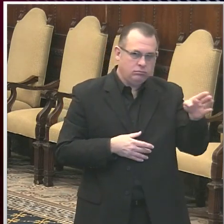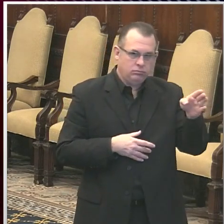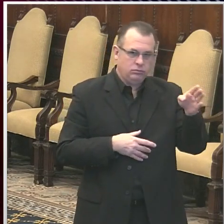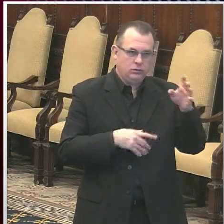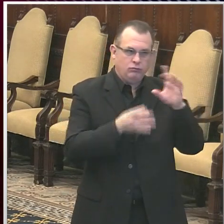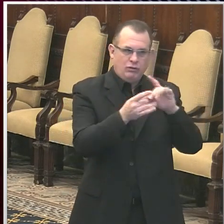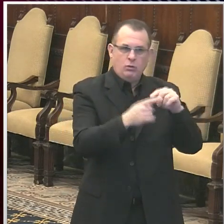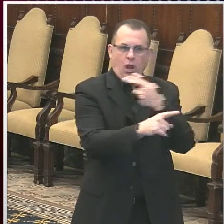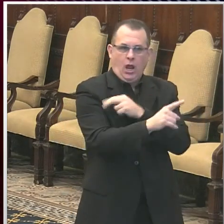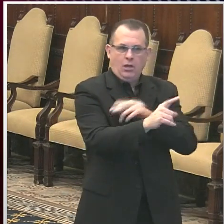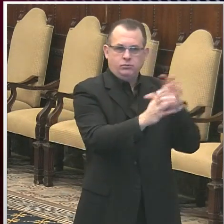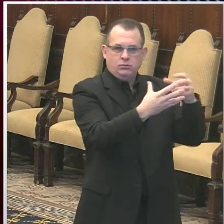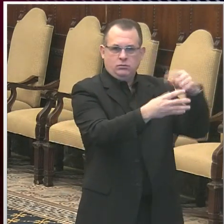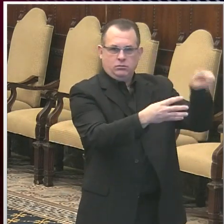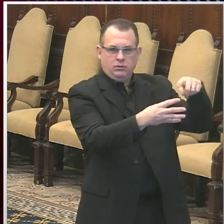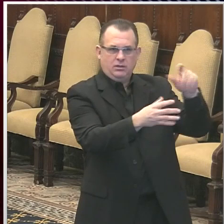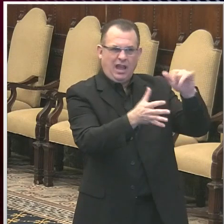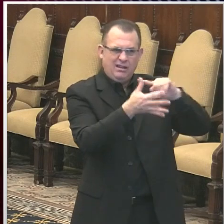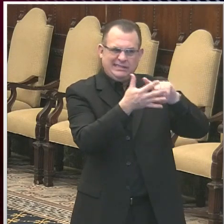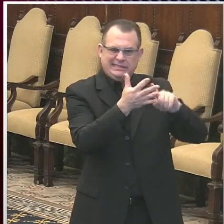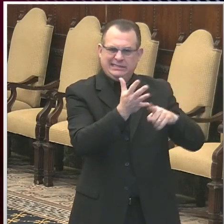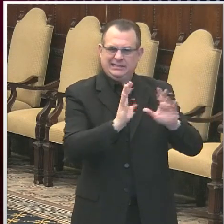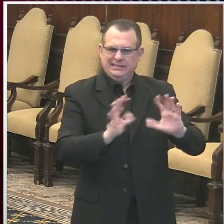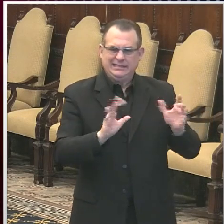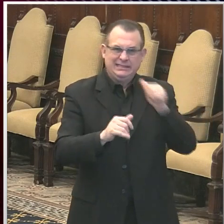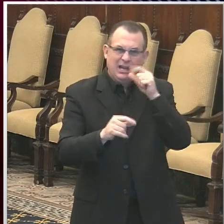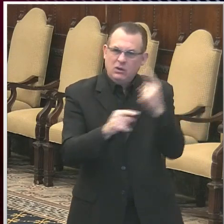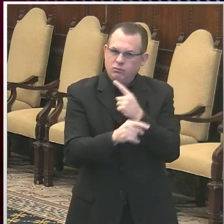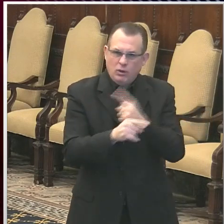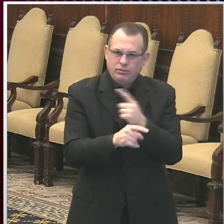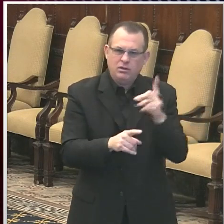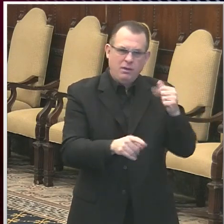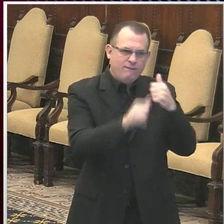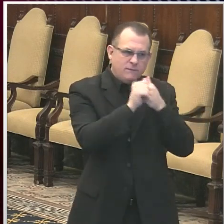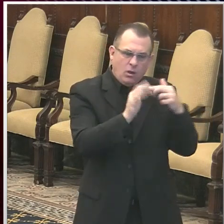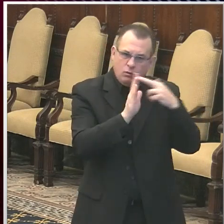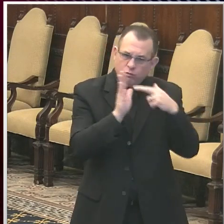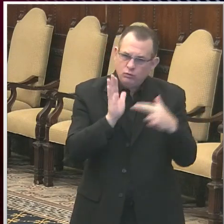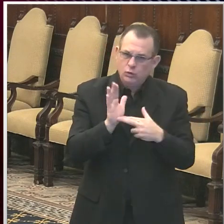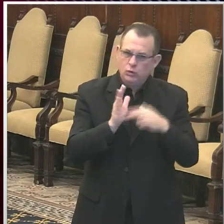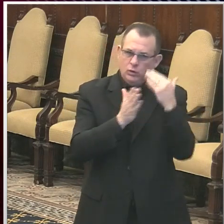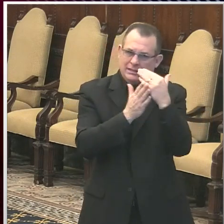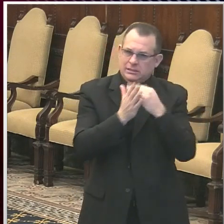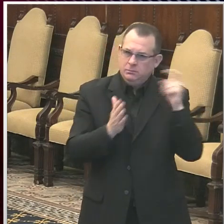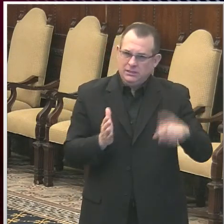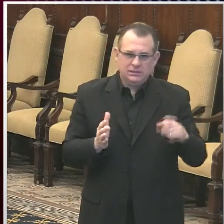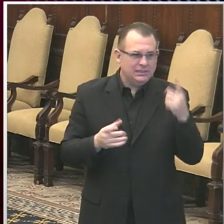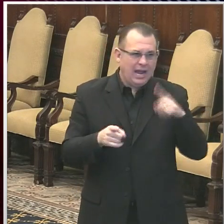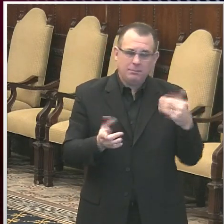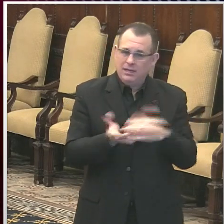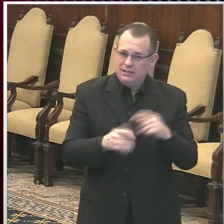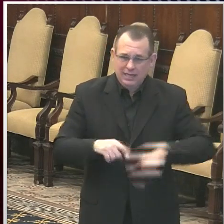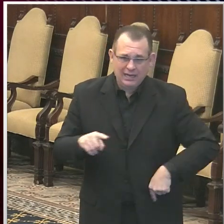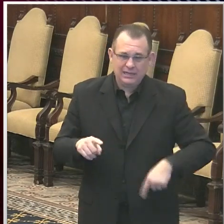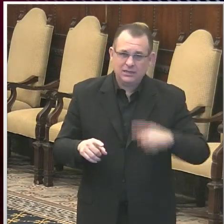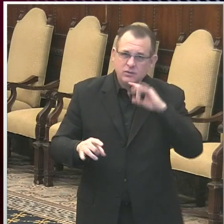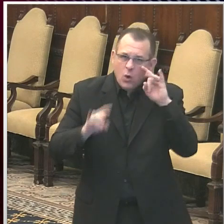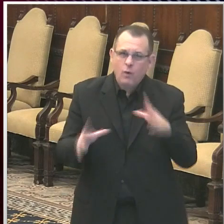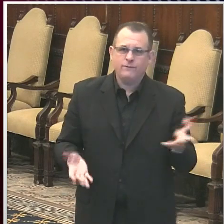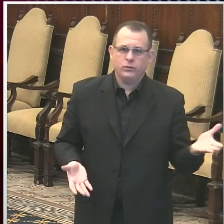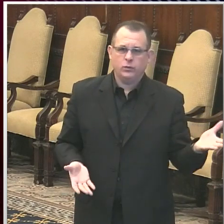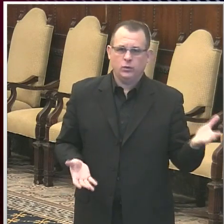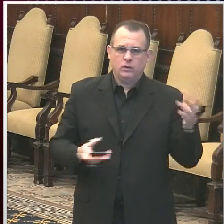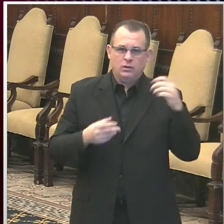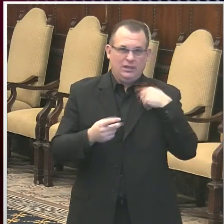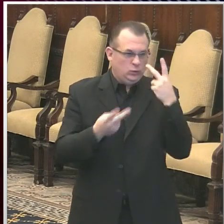these protocols they need to follow. And so this doesn't happen again. I mean, it was distressing and unconscionable that we saw this, and